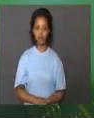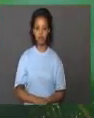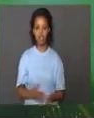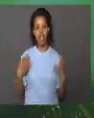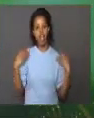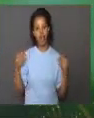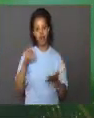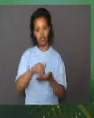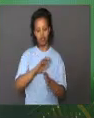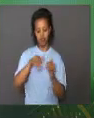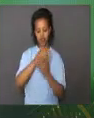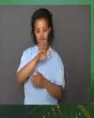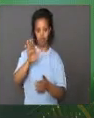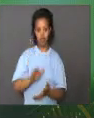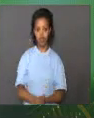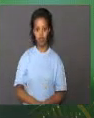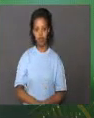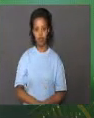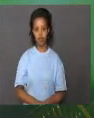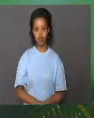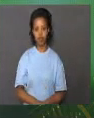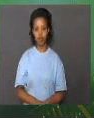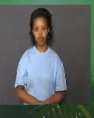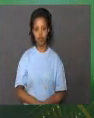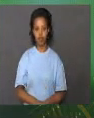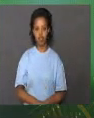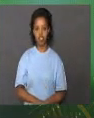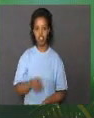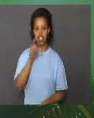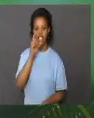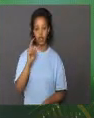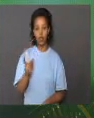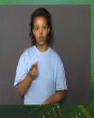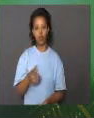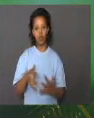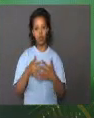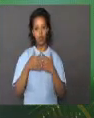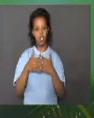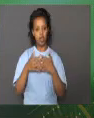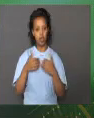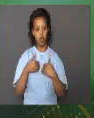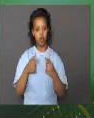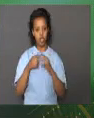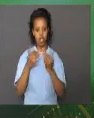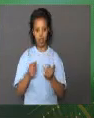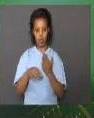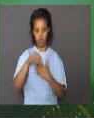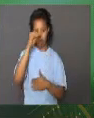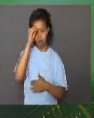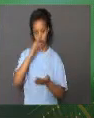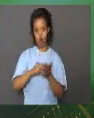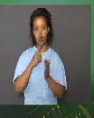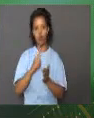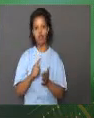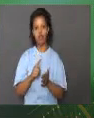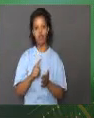Hello again, everyone. There are a few tools that we learned about today